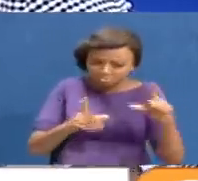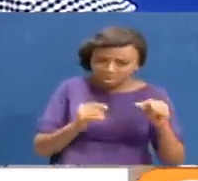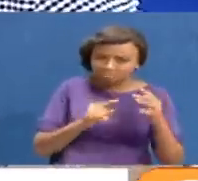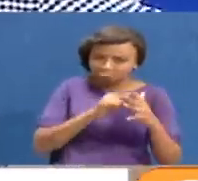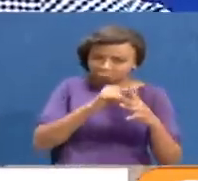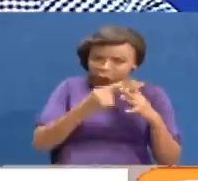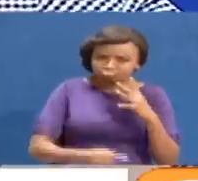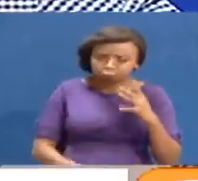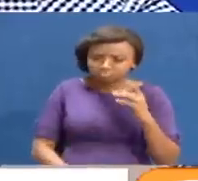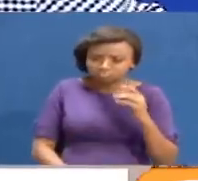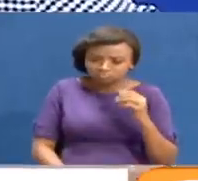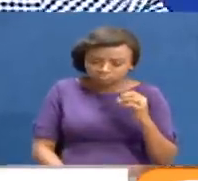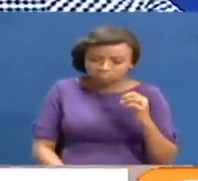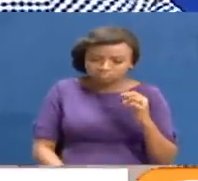you're doing